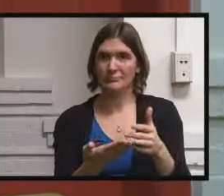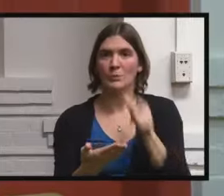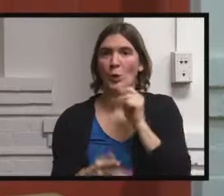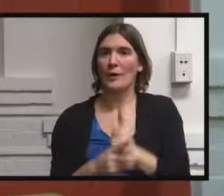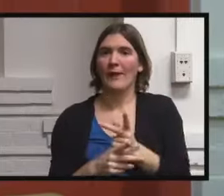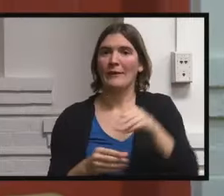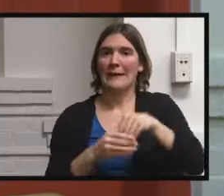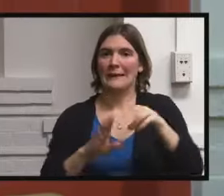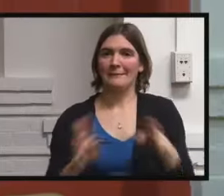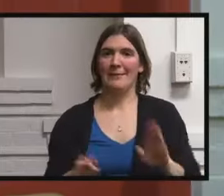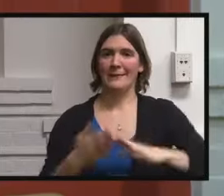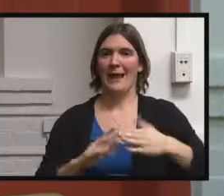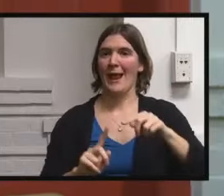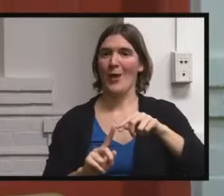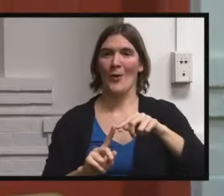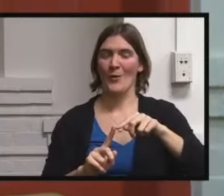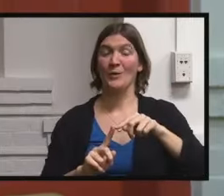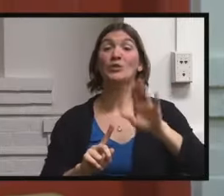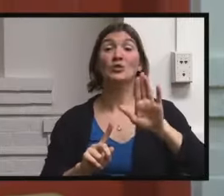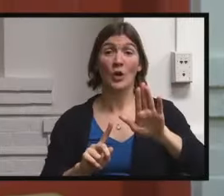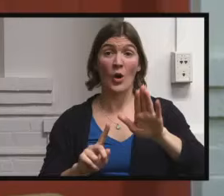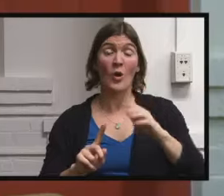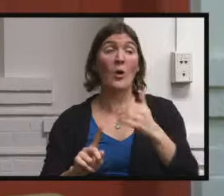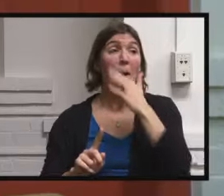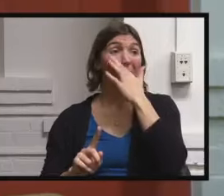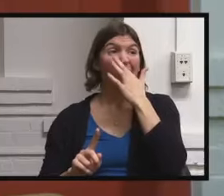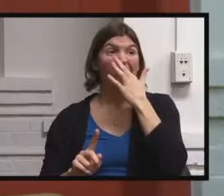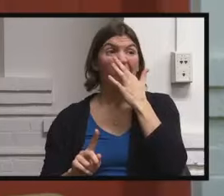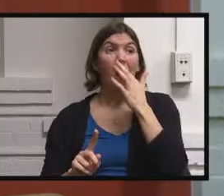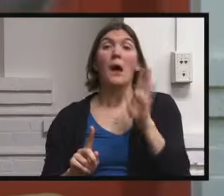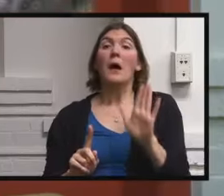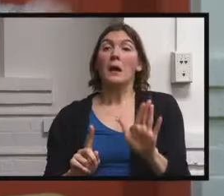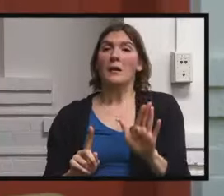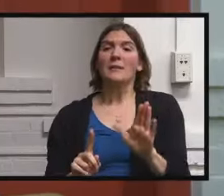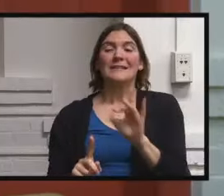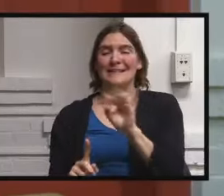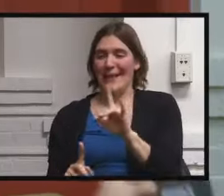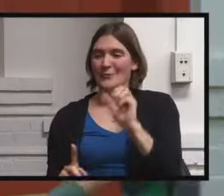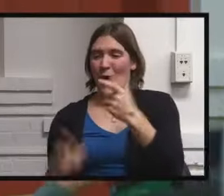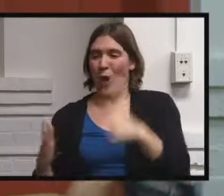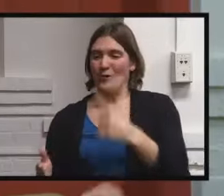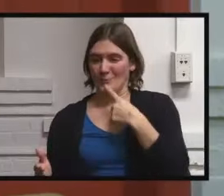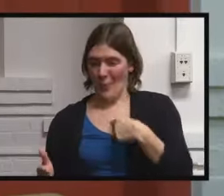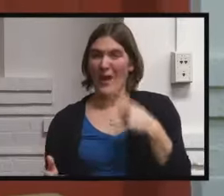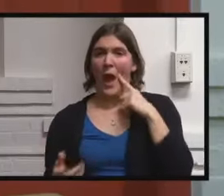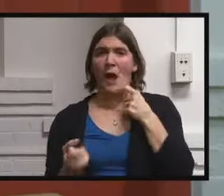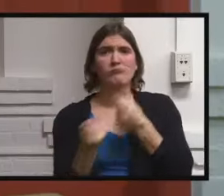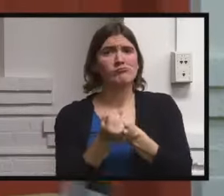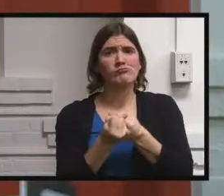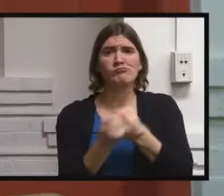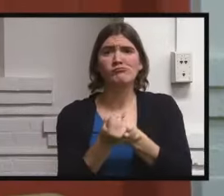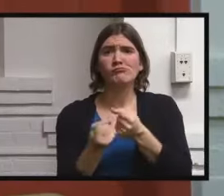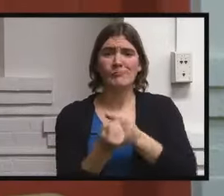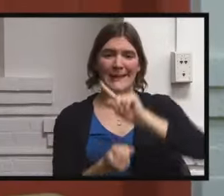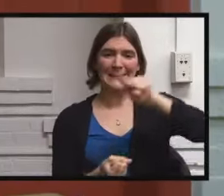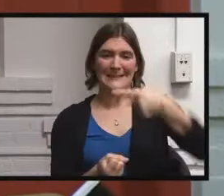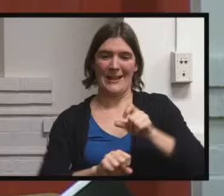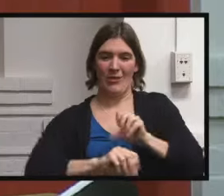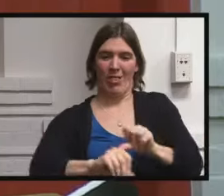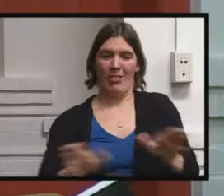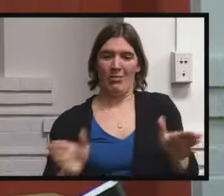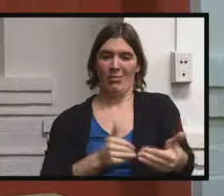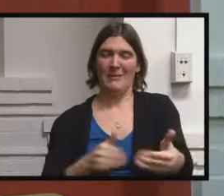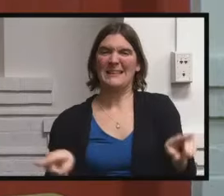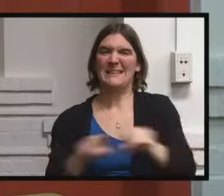that. First of all, I'd like to point out that David will tell you that I've been an advocate for single stream